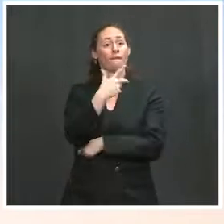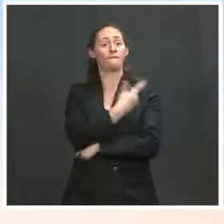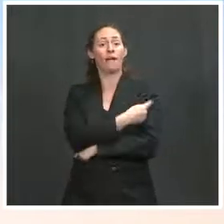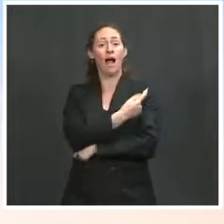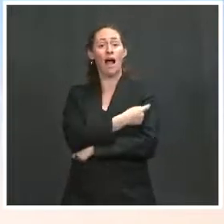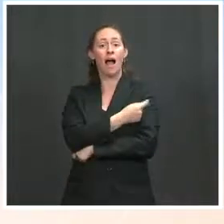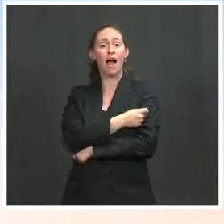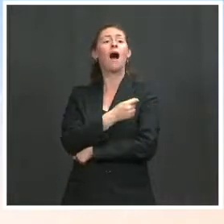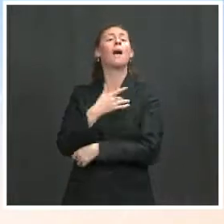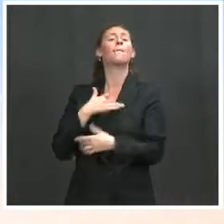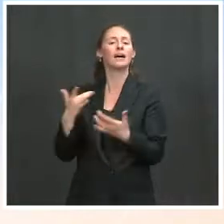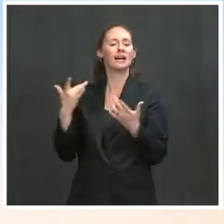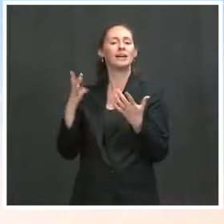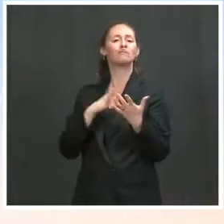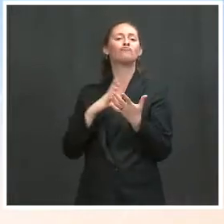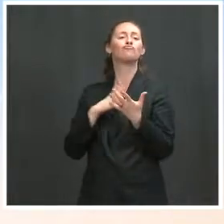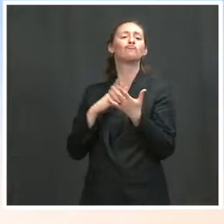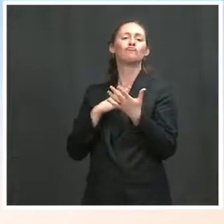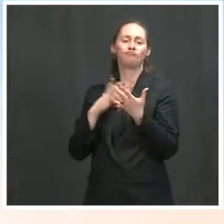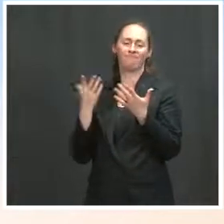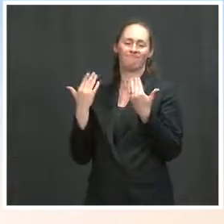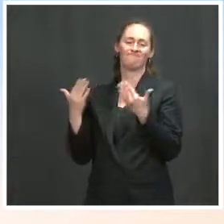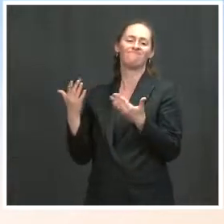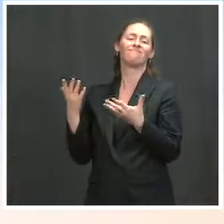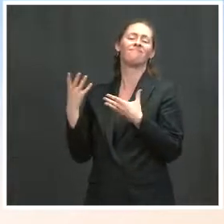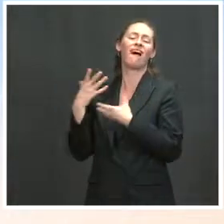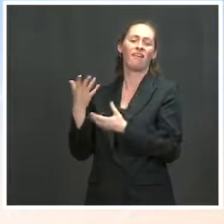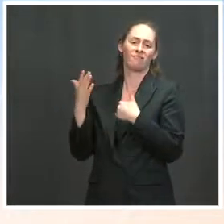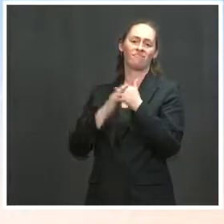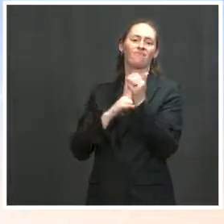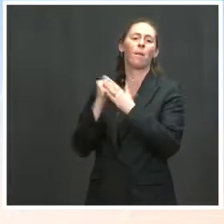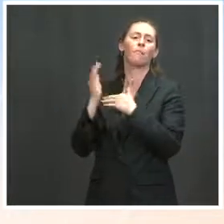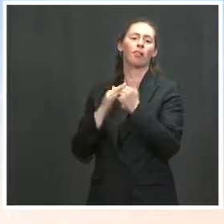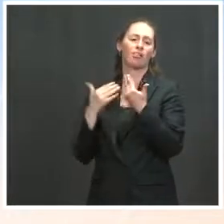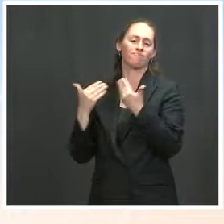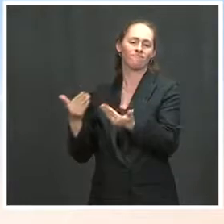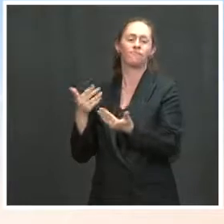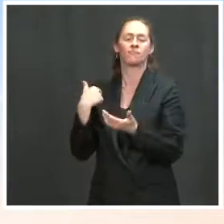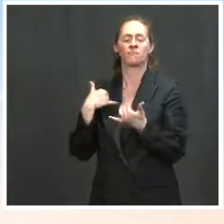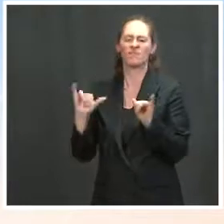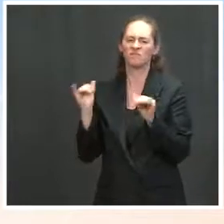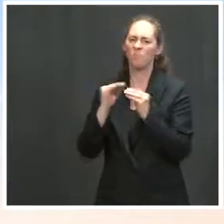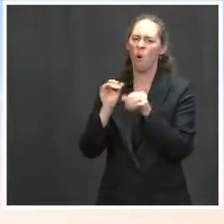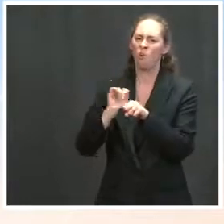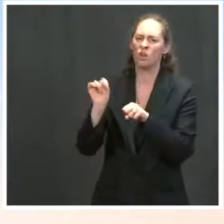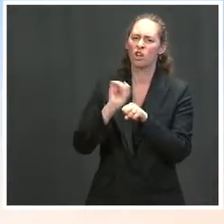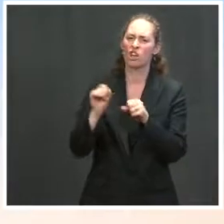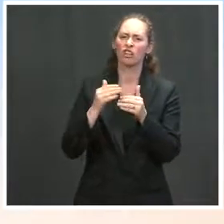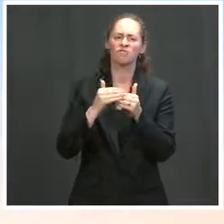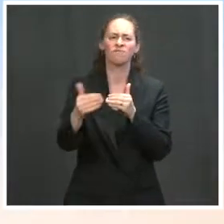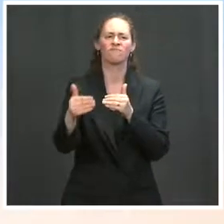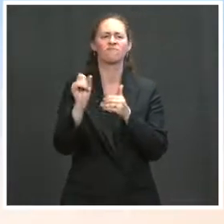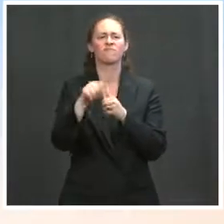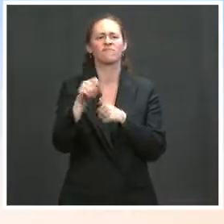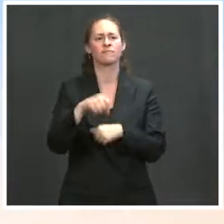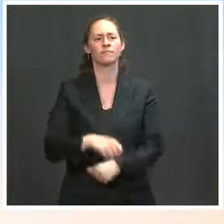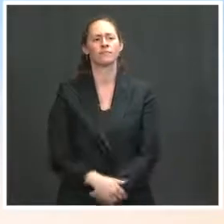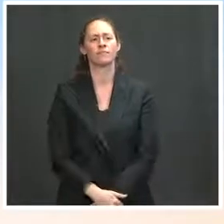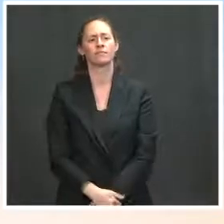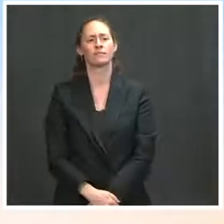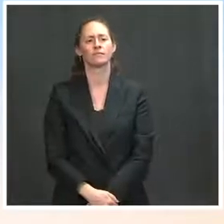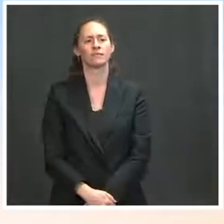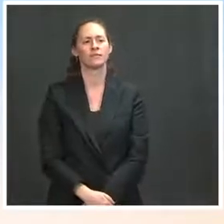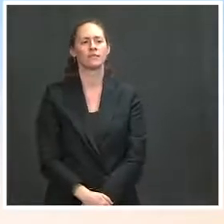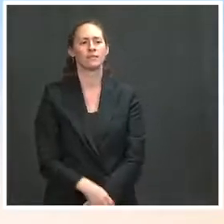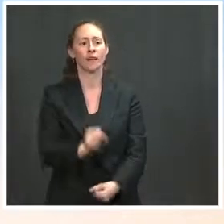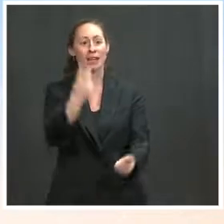the vaccine. You see that number going up. So we do have a lot of work to do, but we also have some successes that we can point to, that we can continue